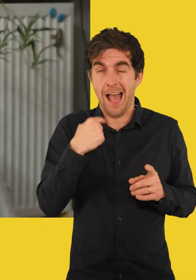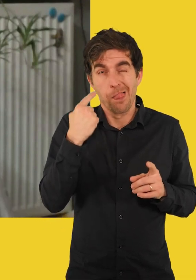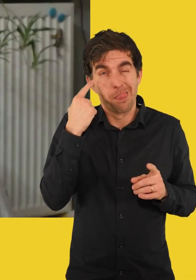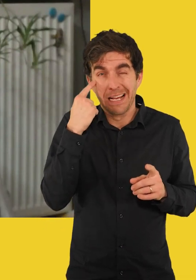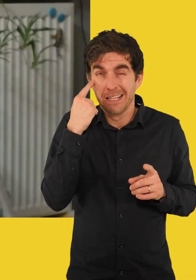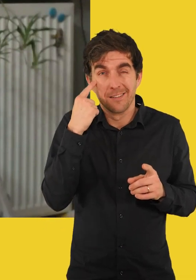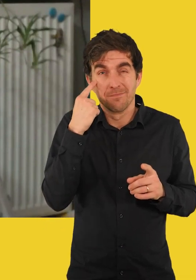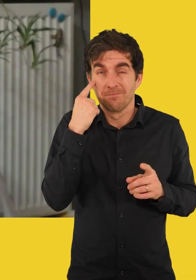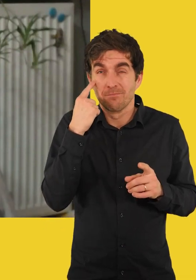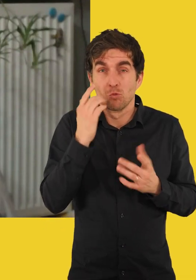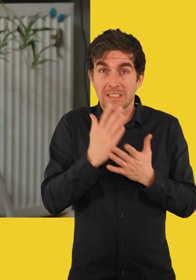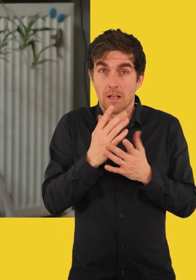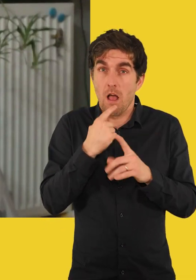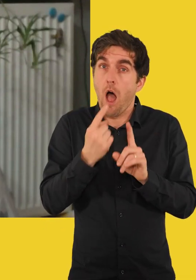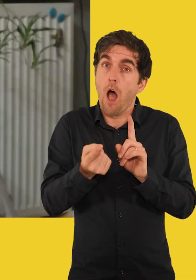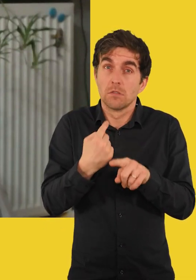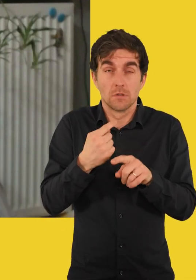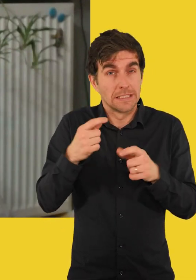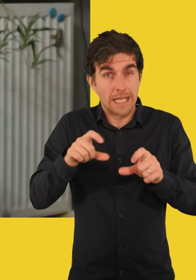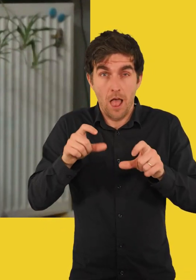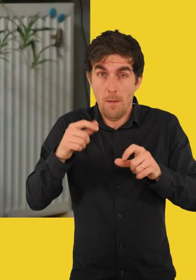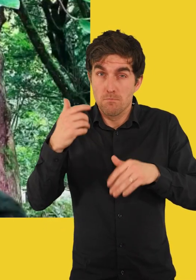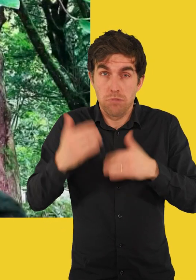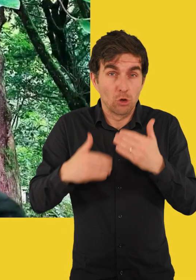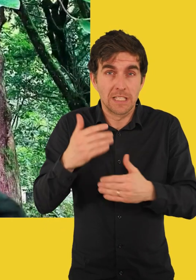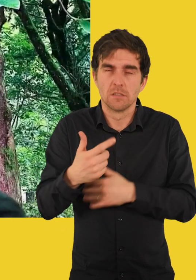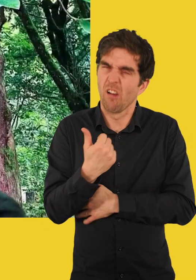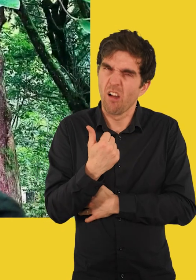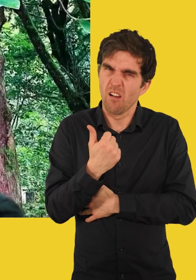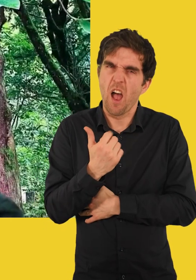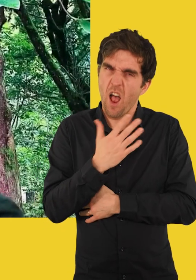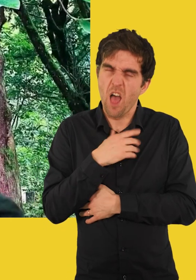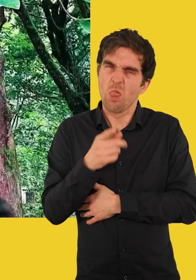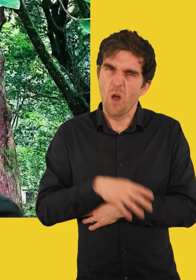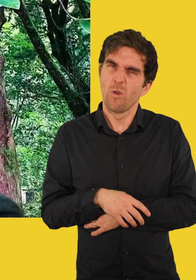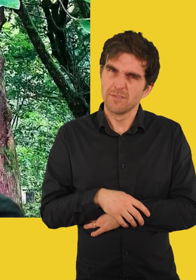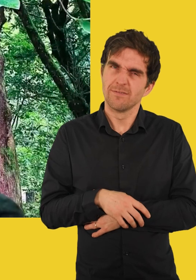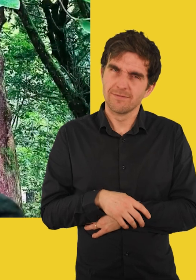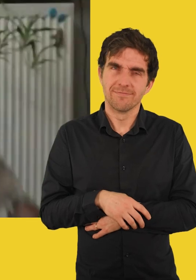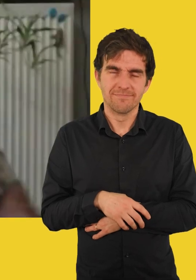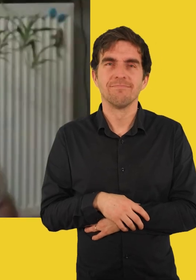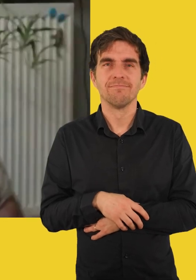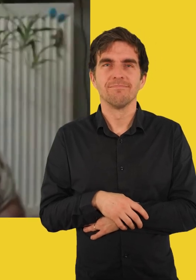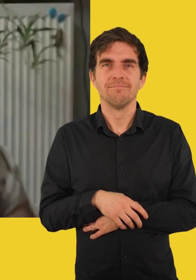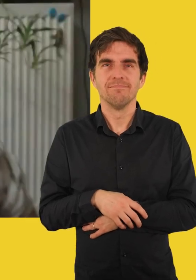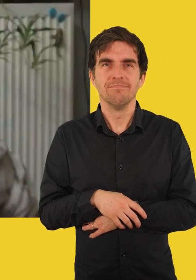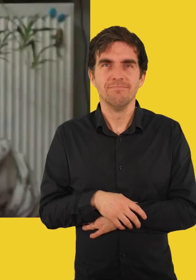I think it's an answer in progress. And good. We like those. And